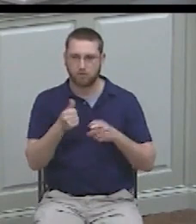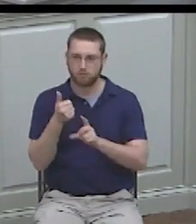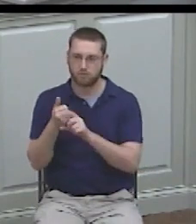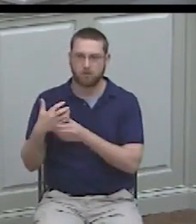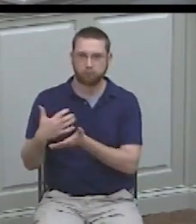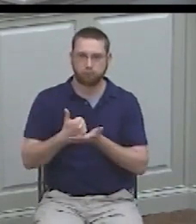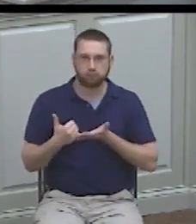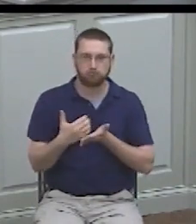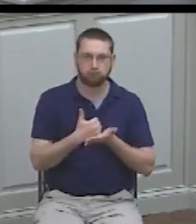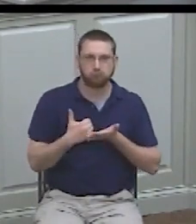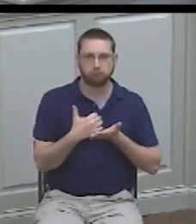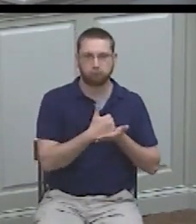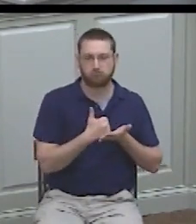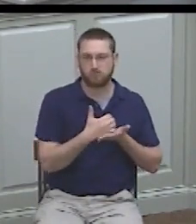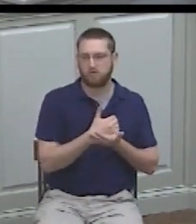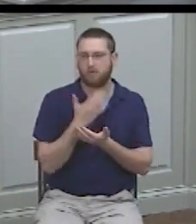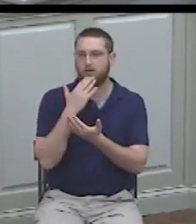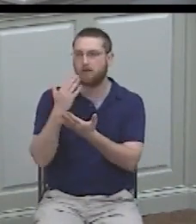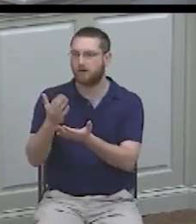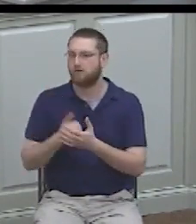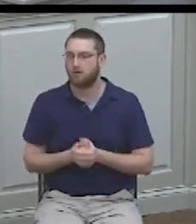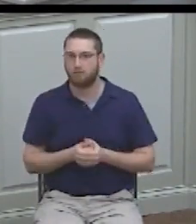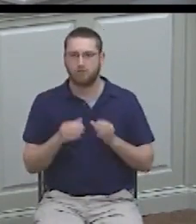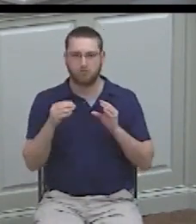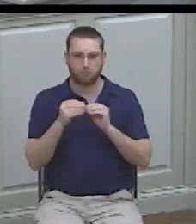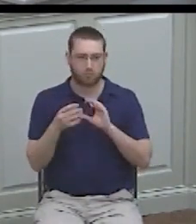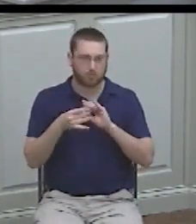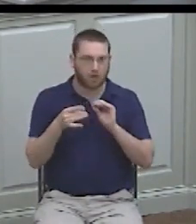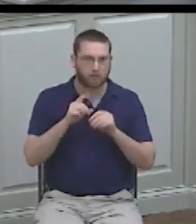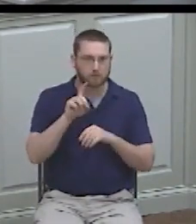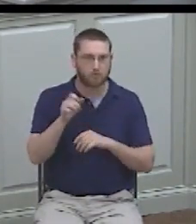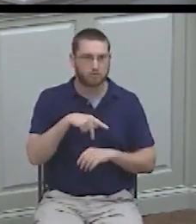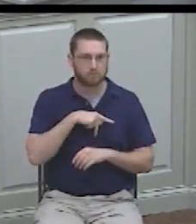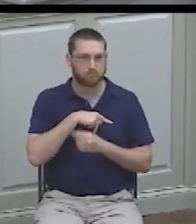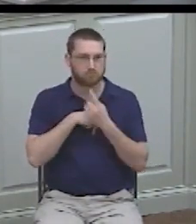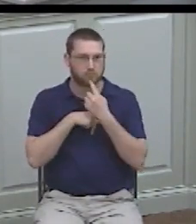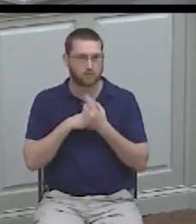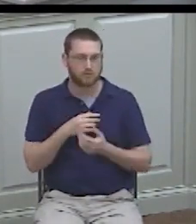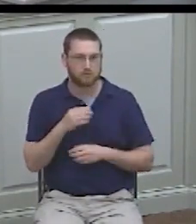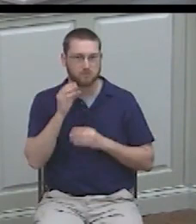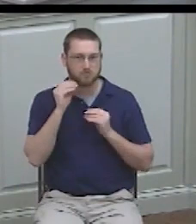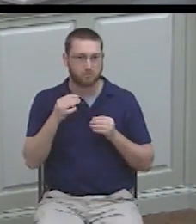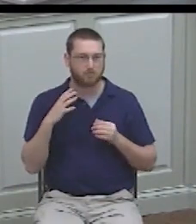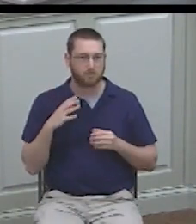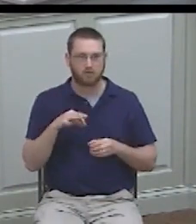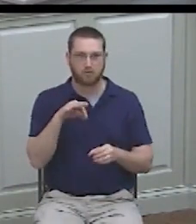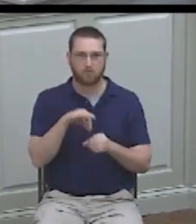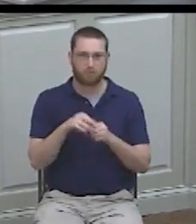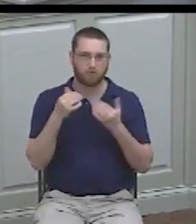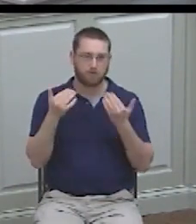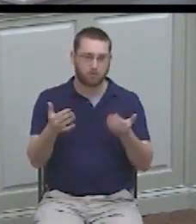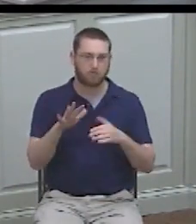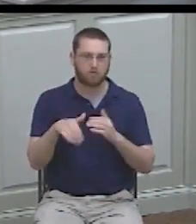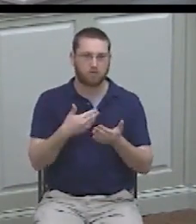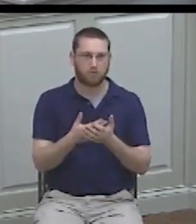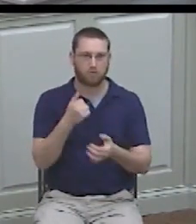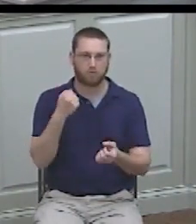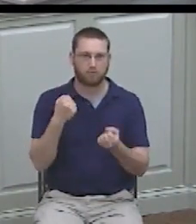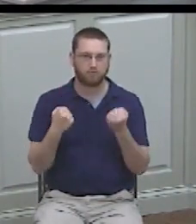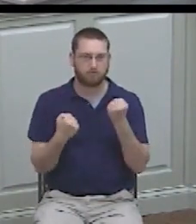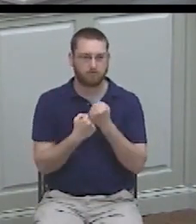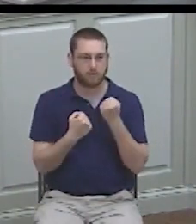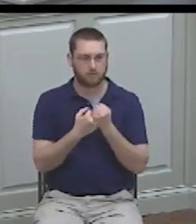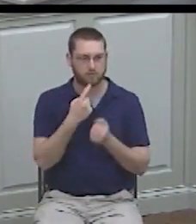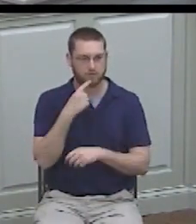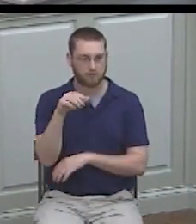you. Thank you, both. All right. Any further comments or questions? Seeing none, I'll call the question. All in favor of the motion, signify by saying